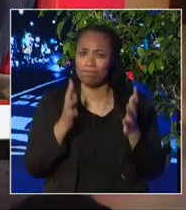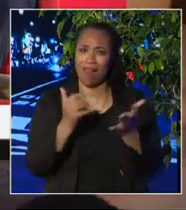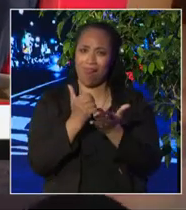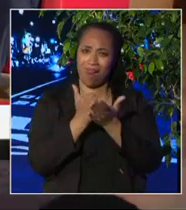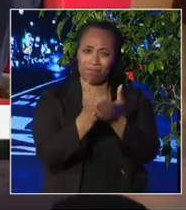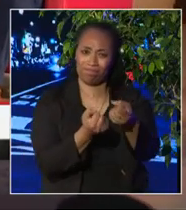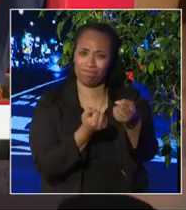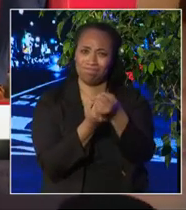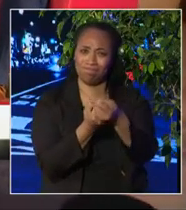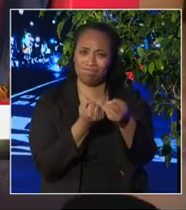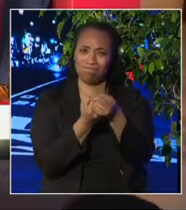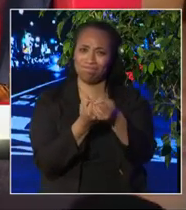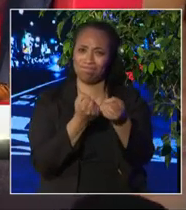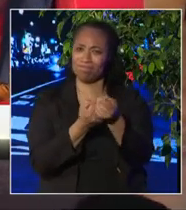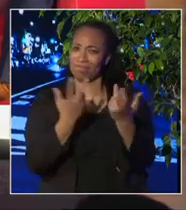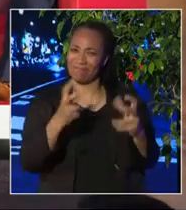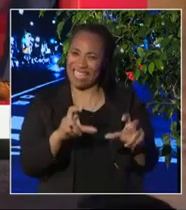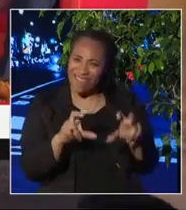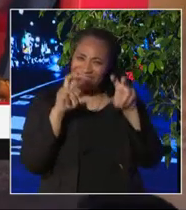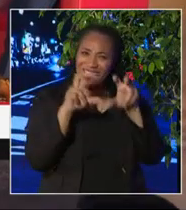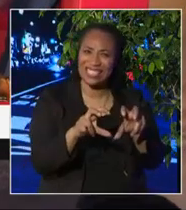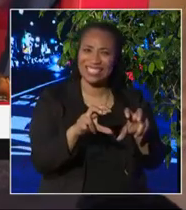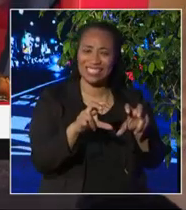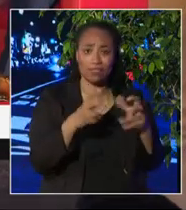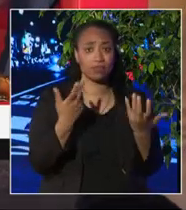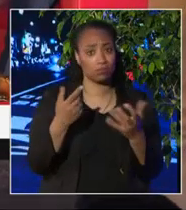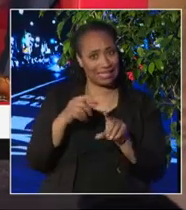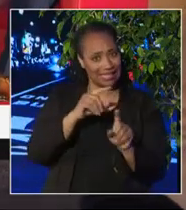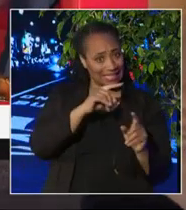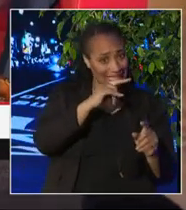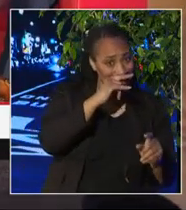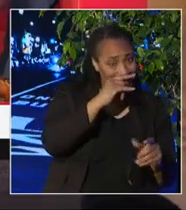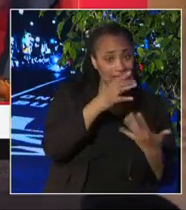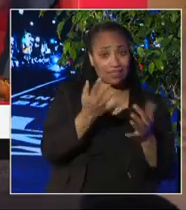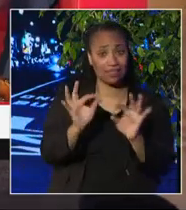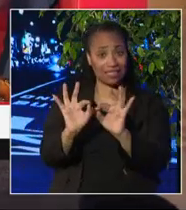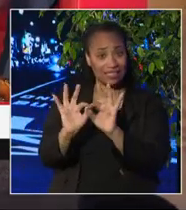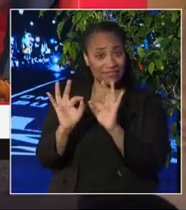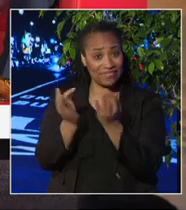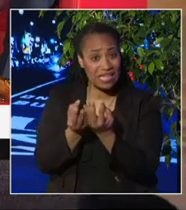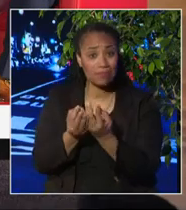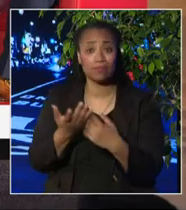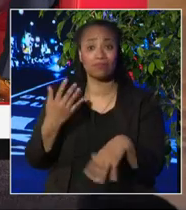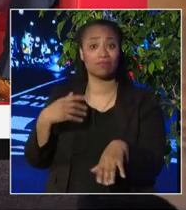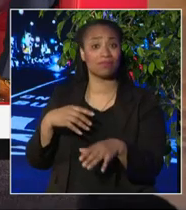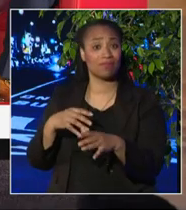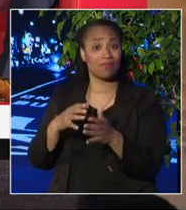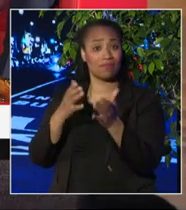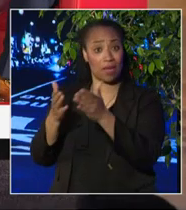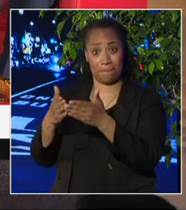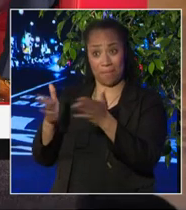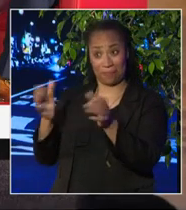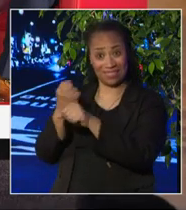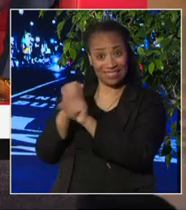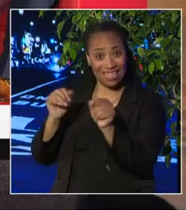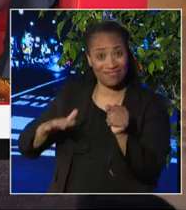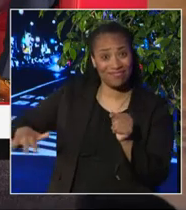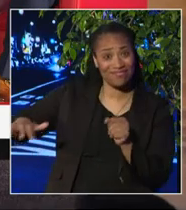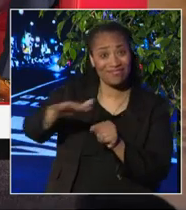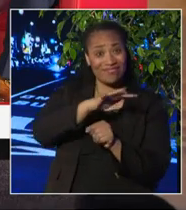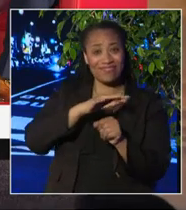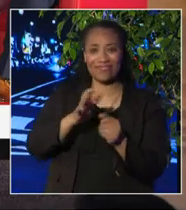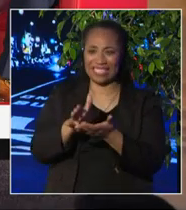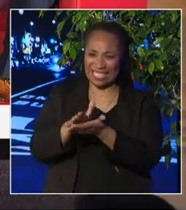families, schools, investments in public safety, clean and safe activities, and investments